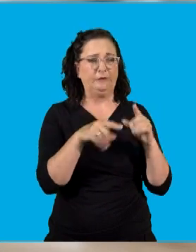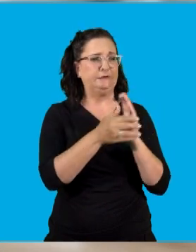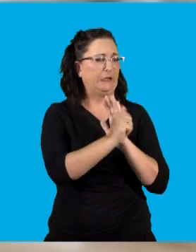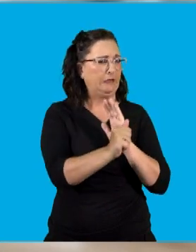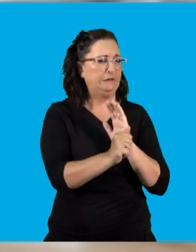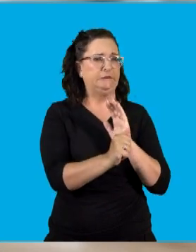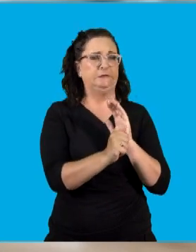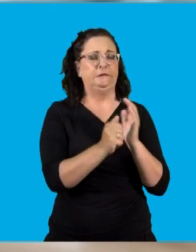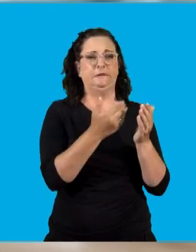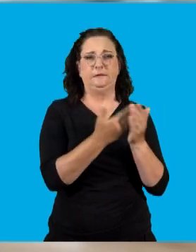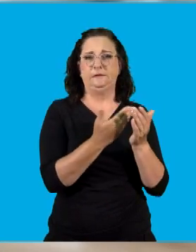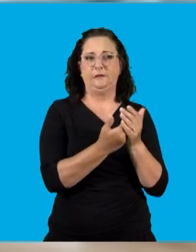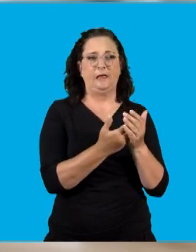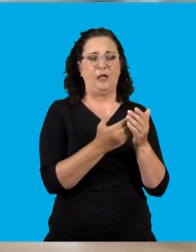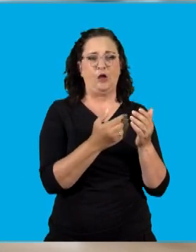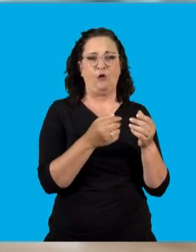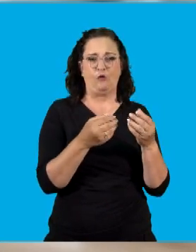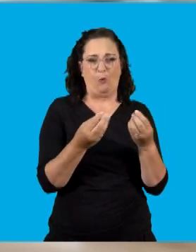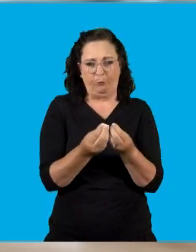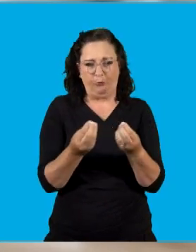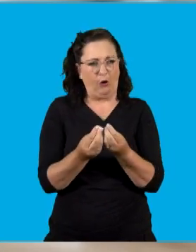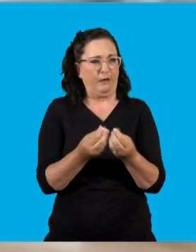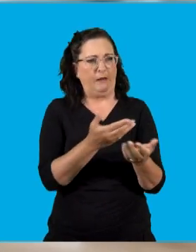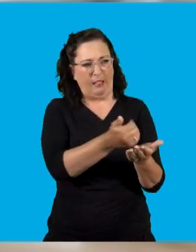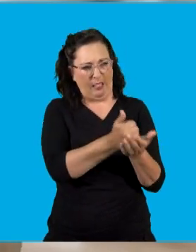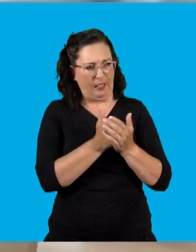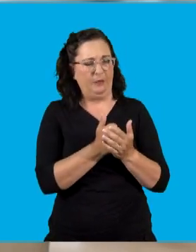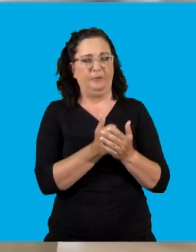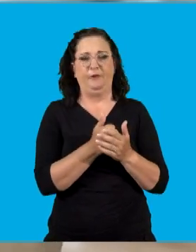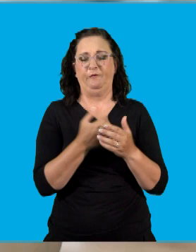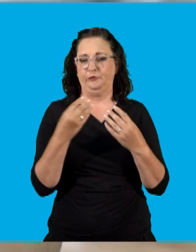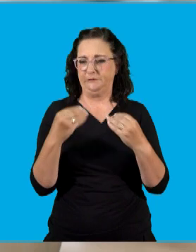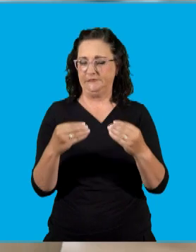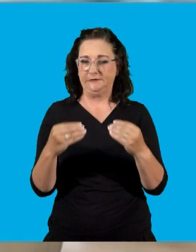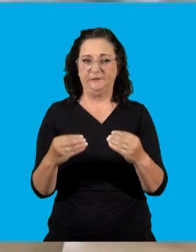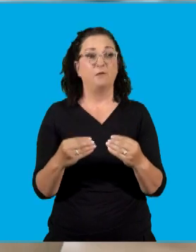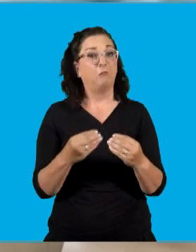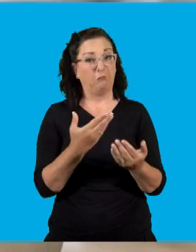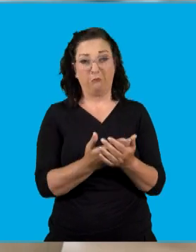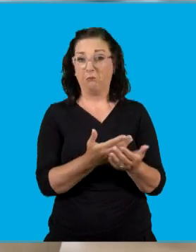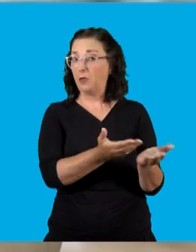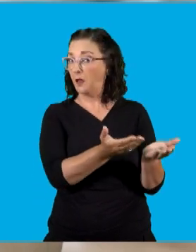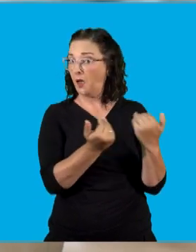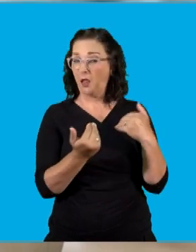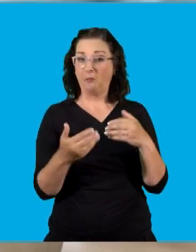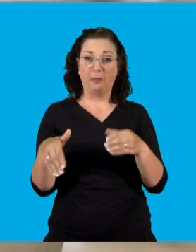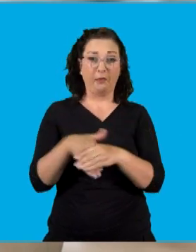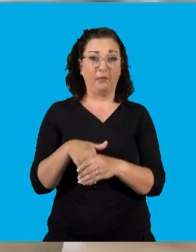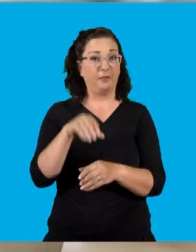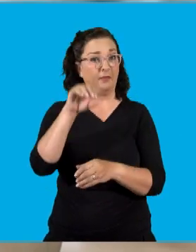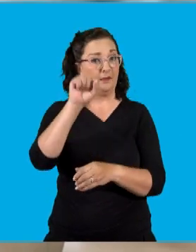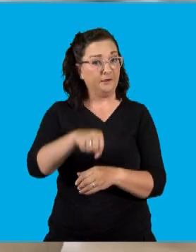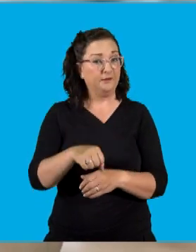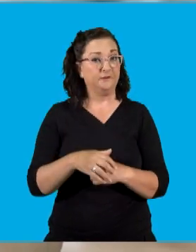their different skills and contribute to the productivity and success of the business. So that is the aim of